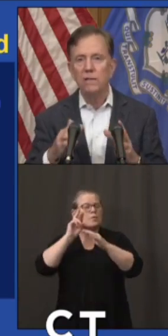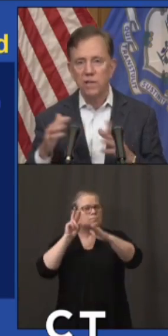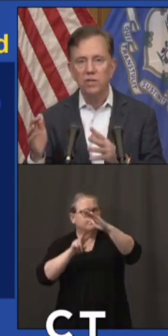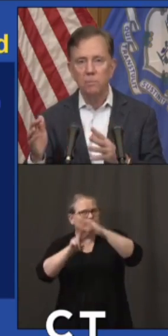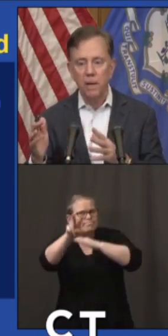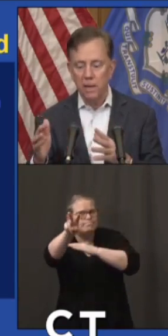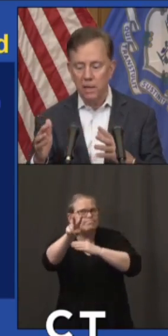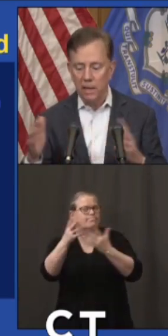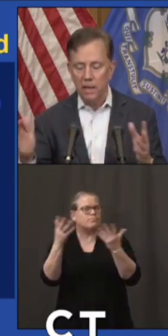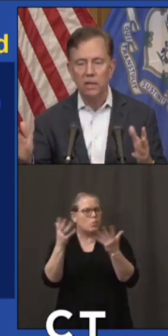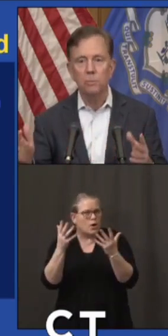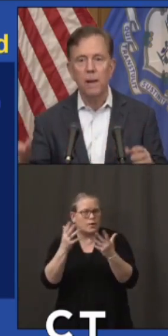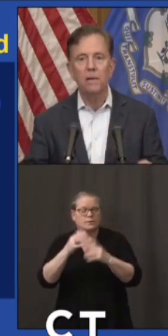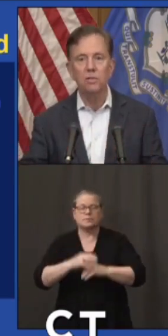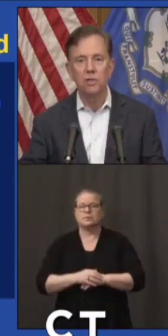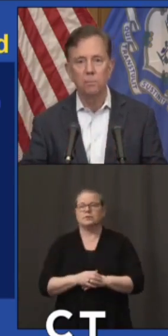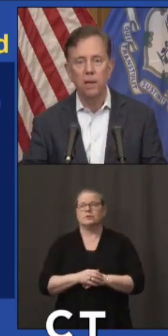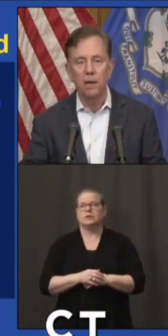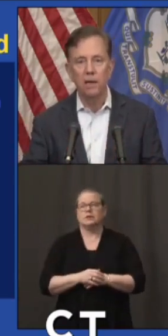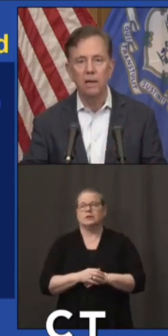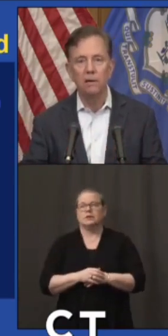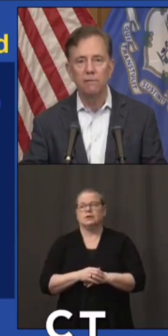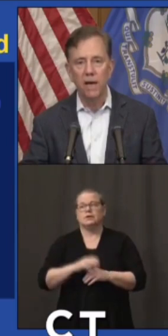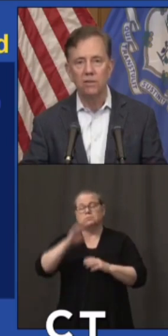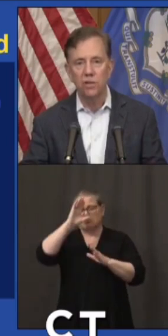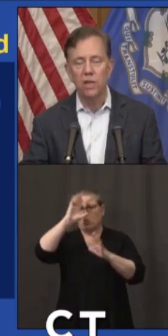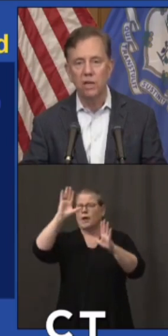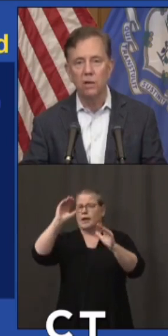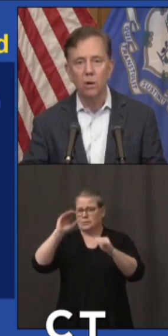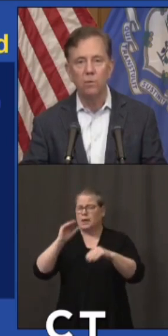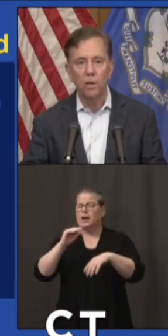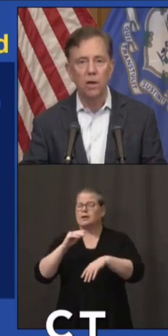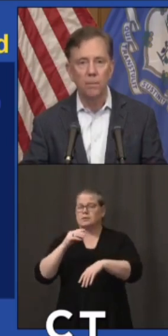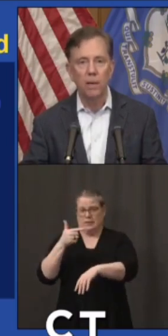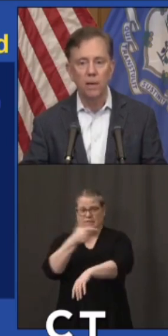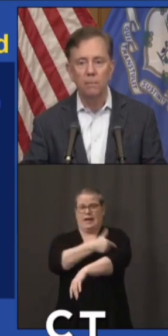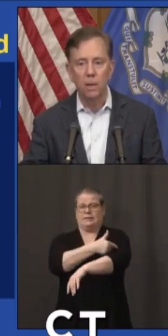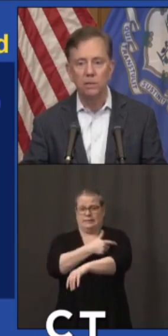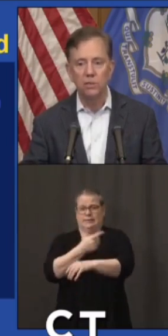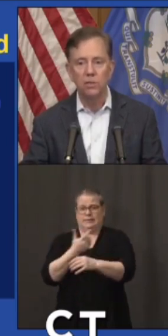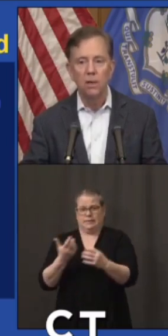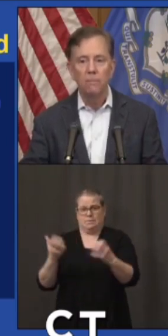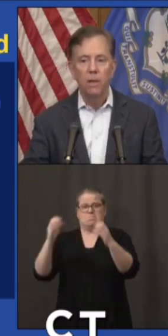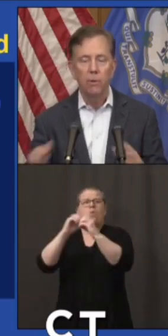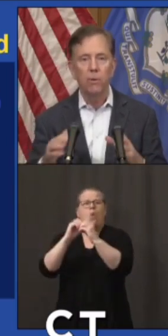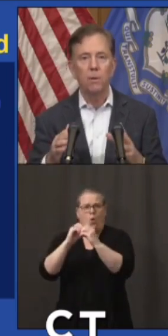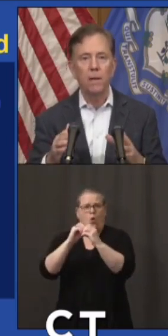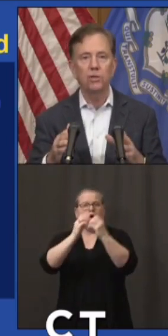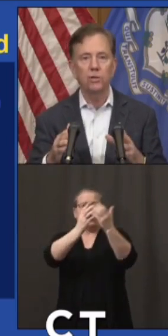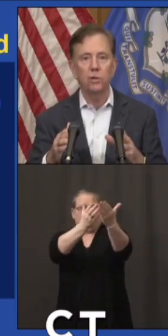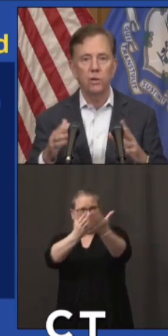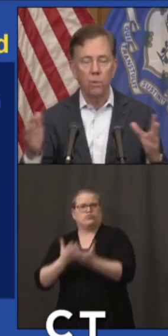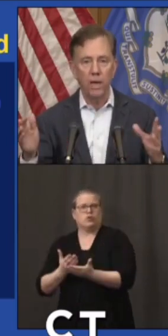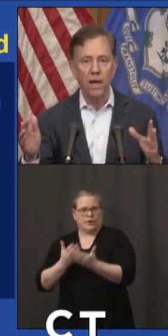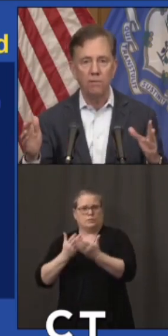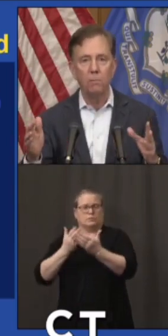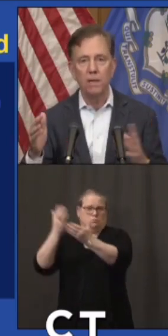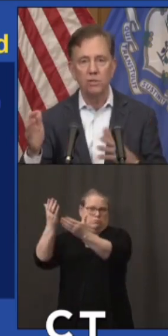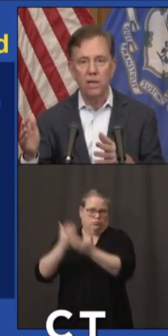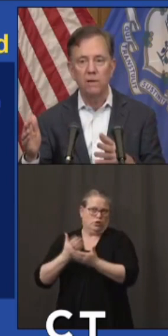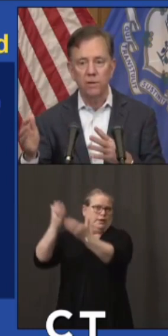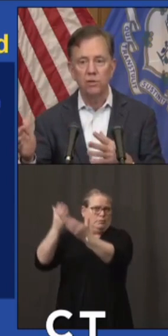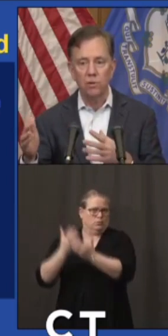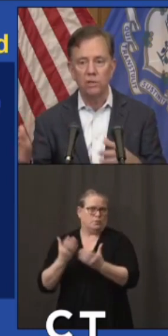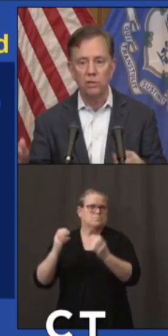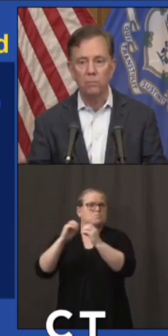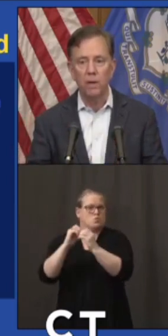we're anticipating an expanded supply of vaccine over the coming months. We want to make sure that we have in place